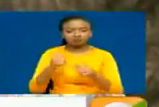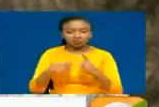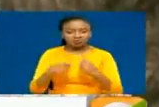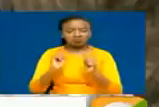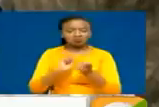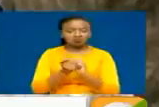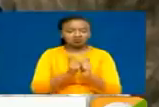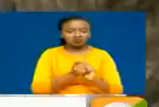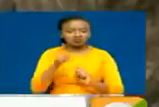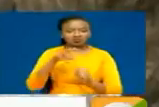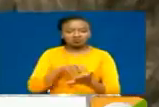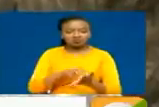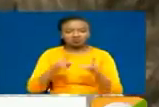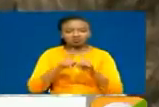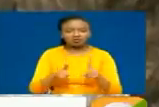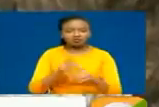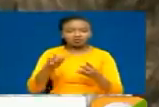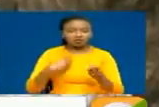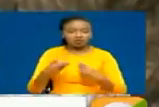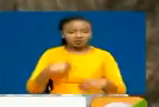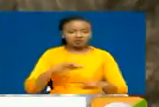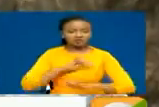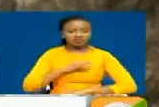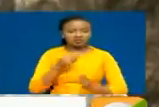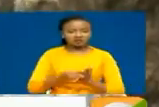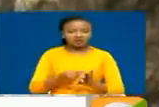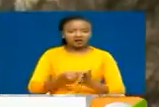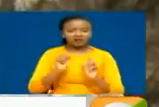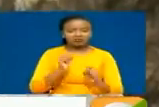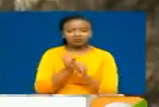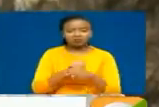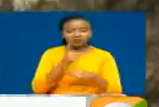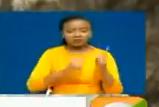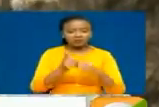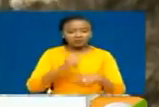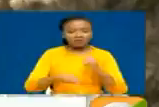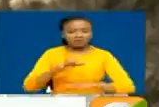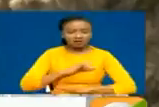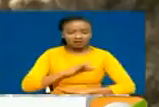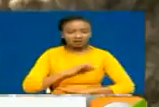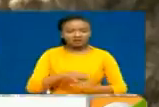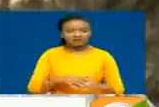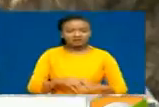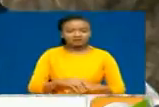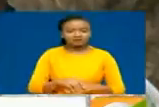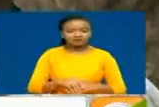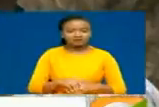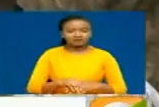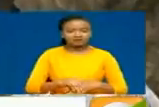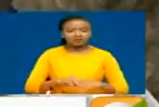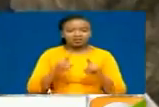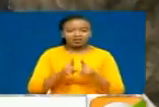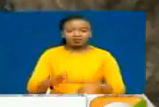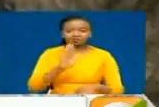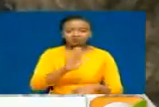very easily and give enough money for milk production within the peri-urban, and their milk is